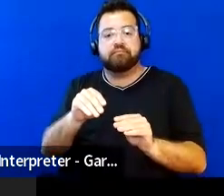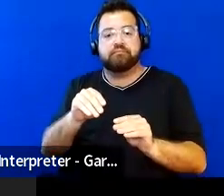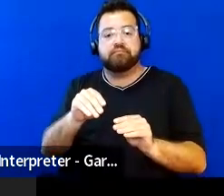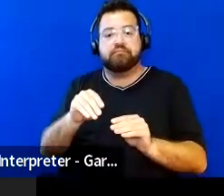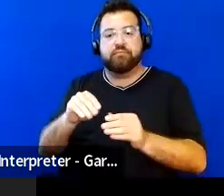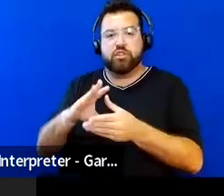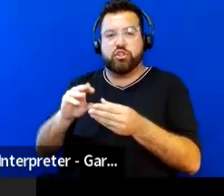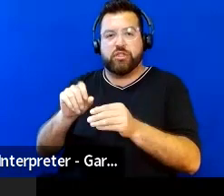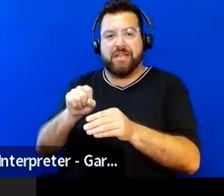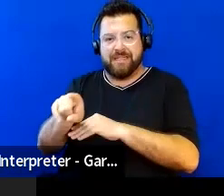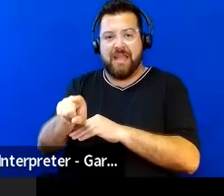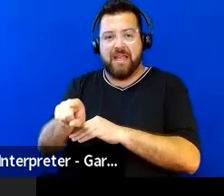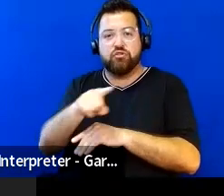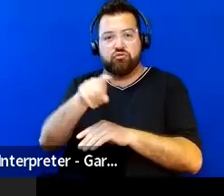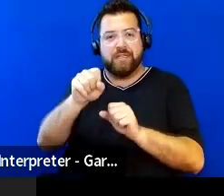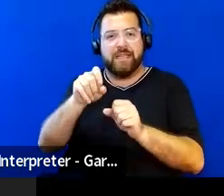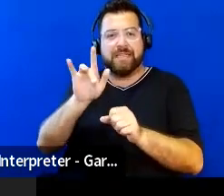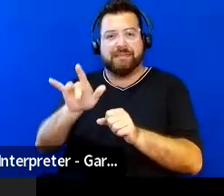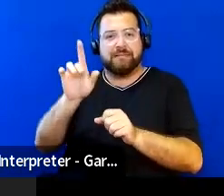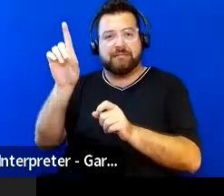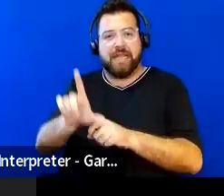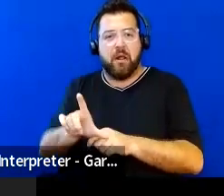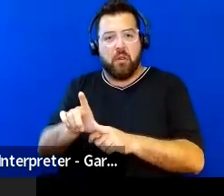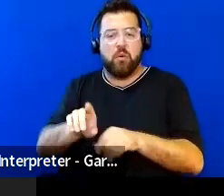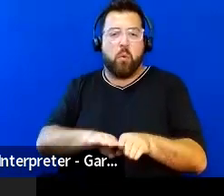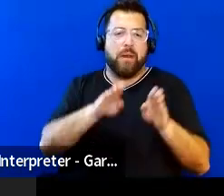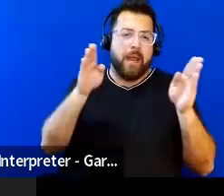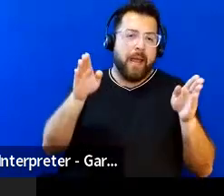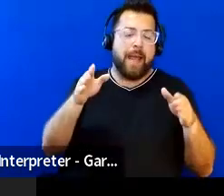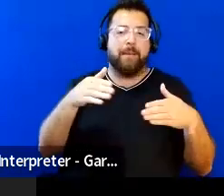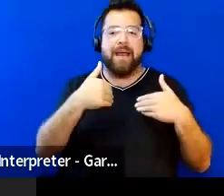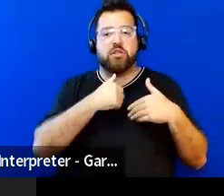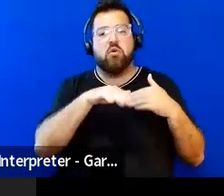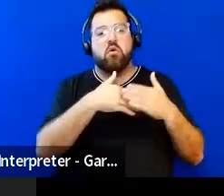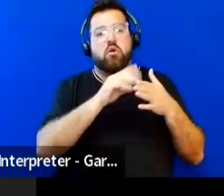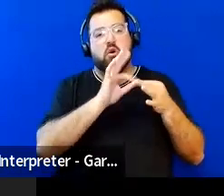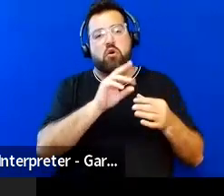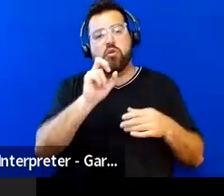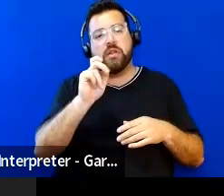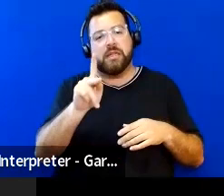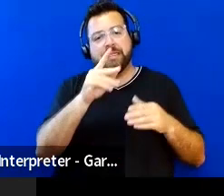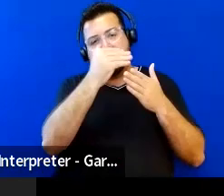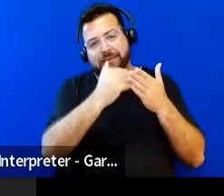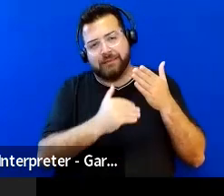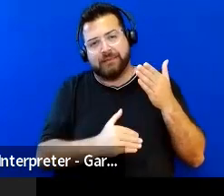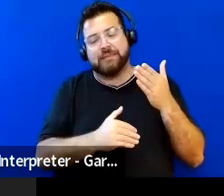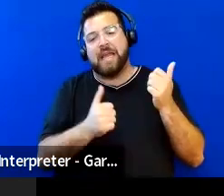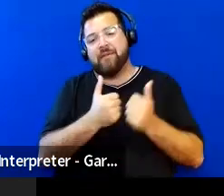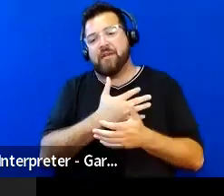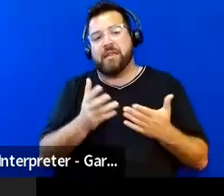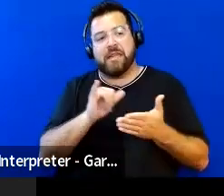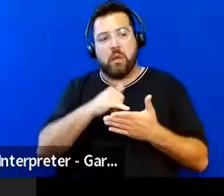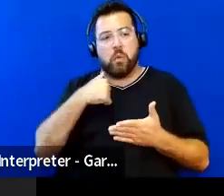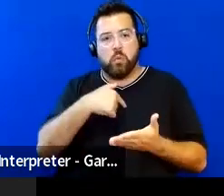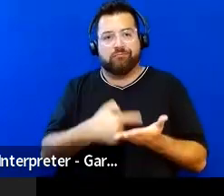the chat. So you should be able to open it up, and it has the links to all the links that we talked